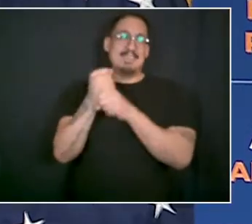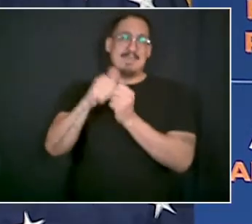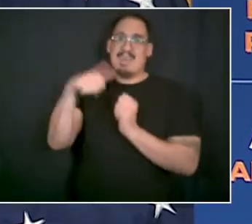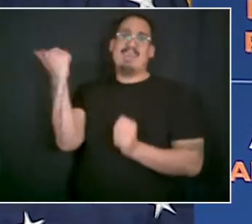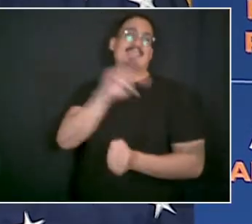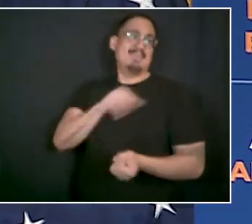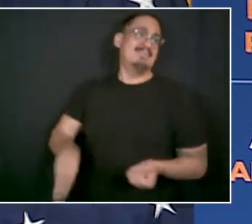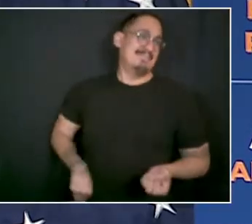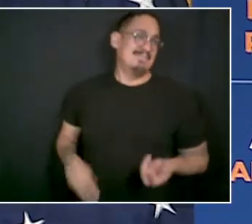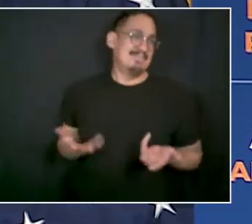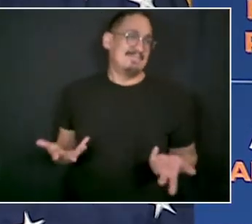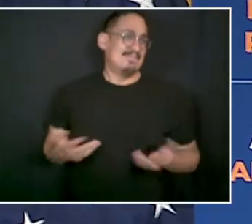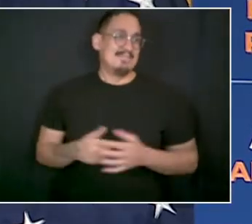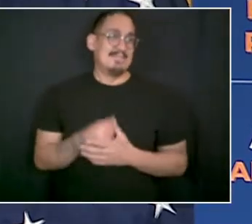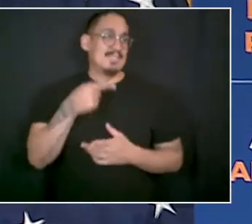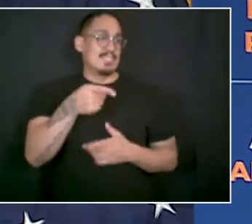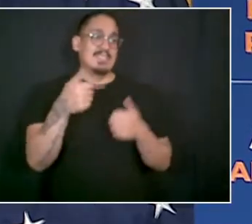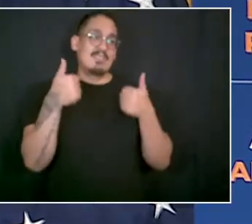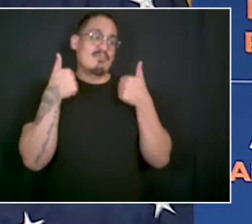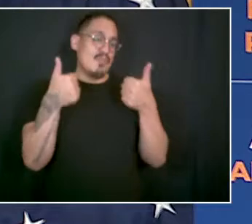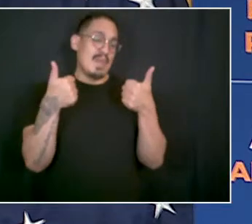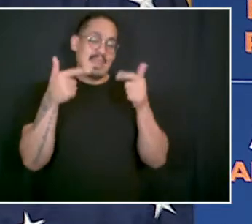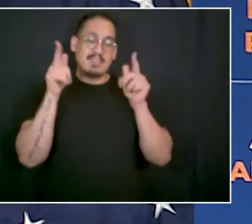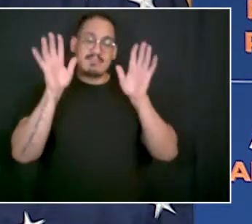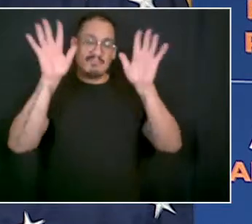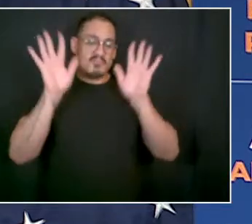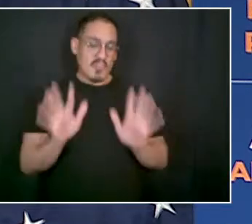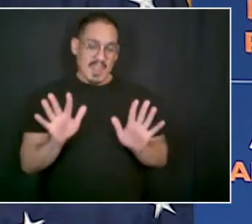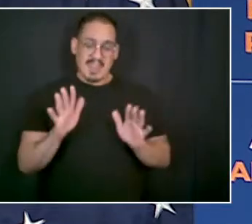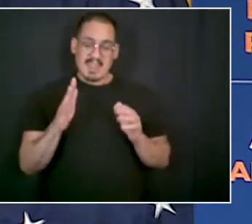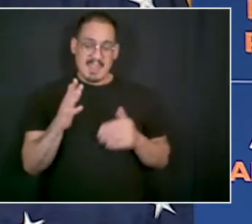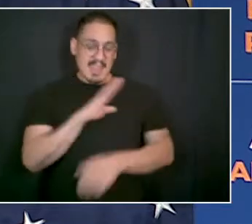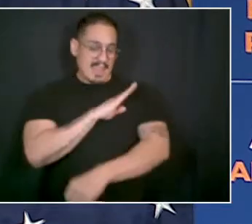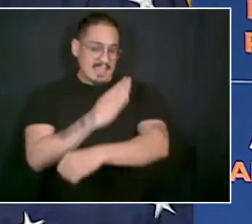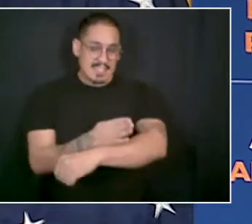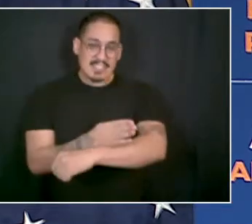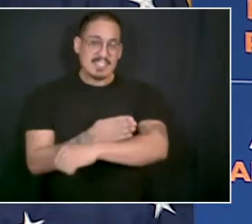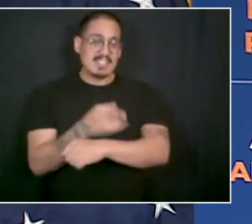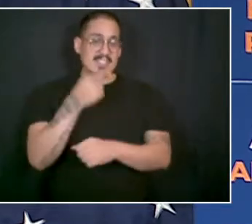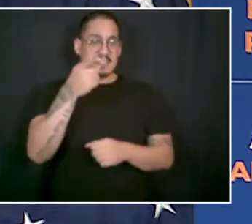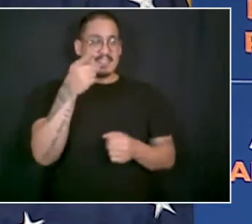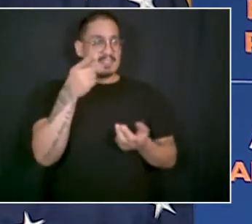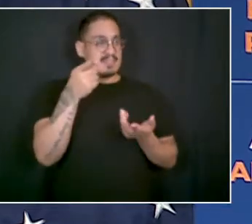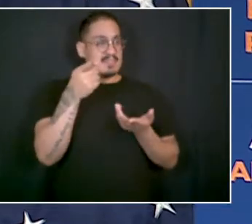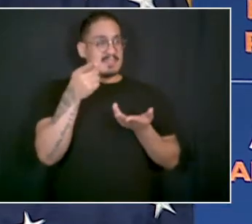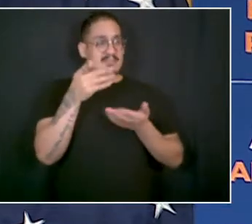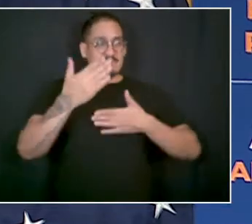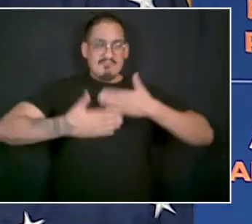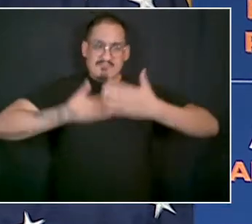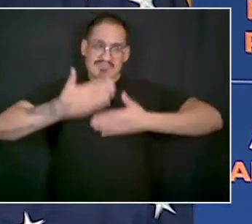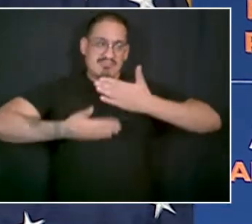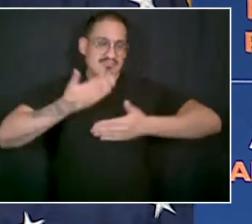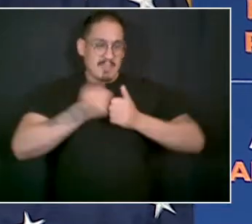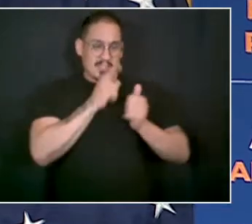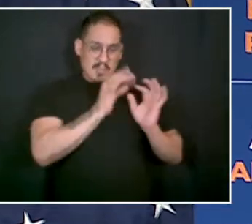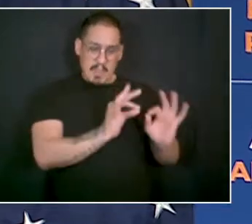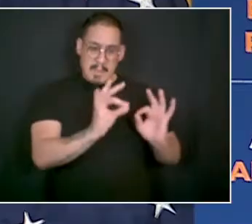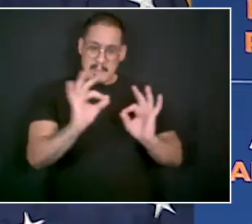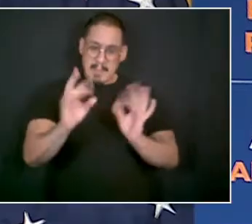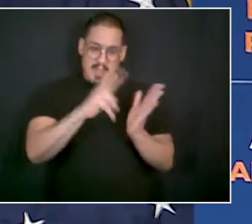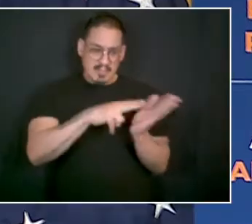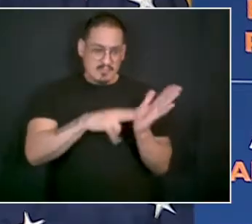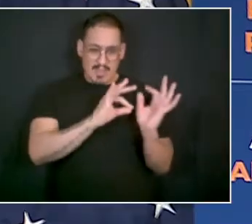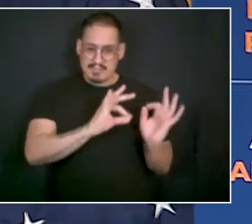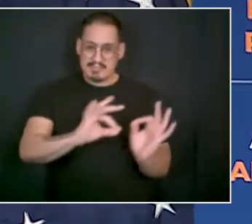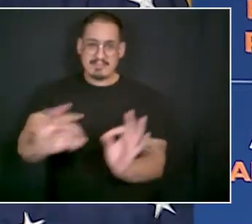well. She brought real energy. She streamlined and made sure that we moved these contracts forward. And I cannot